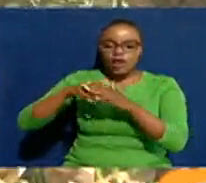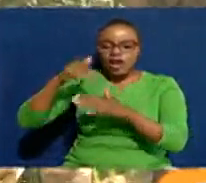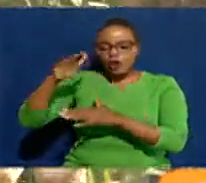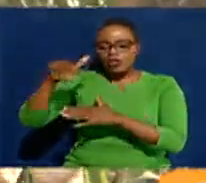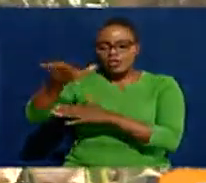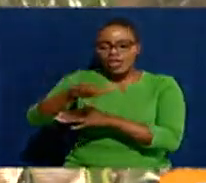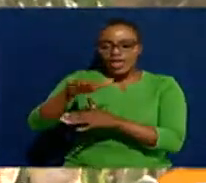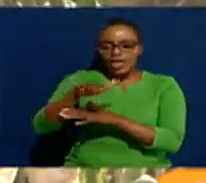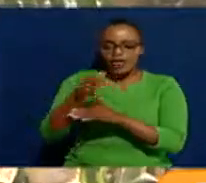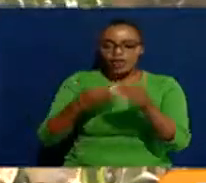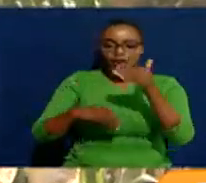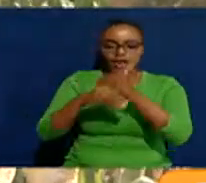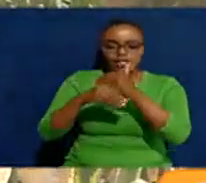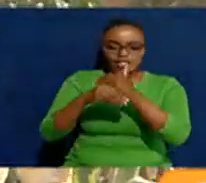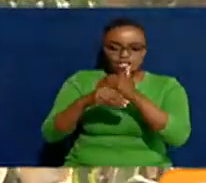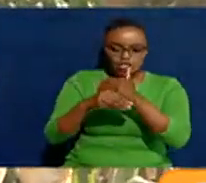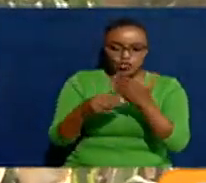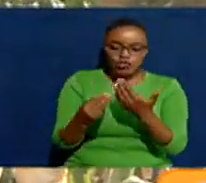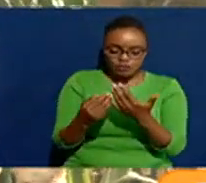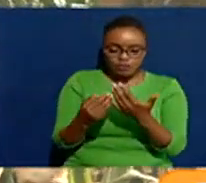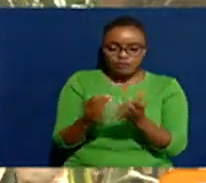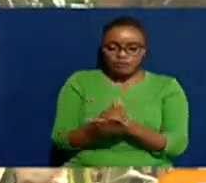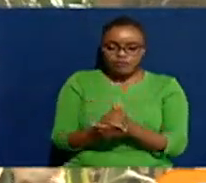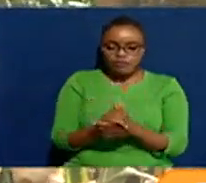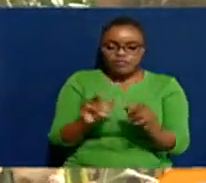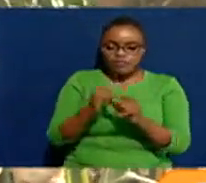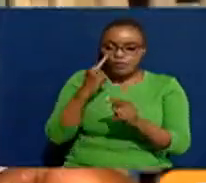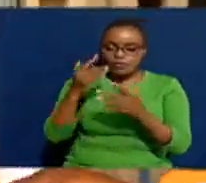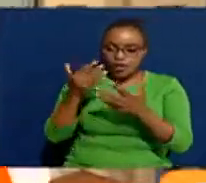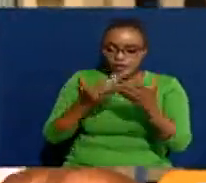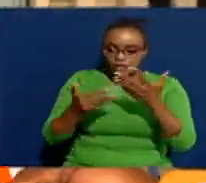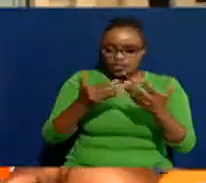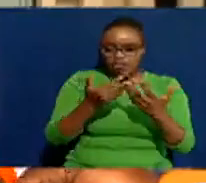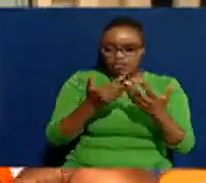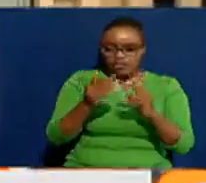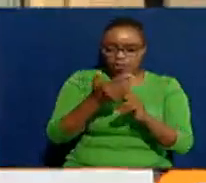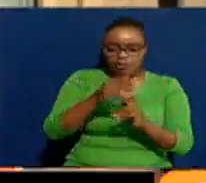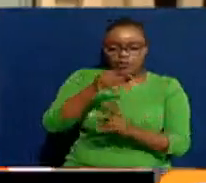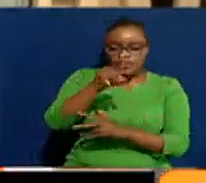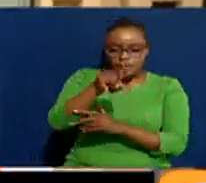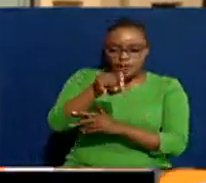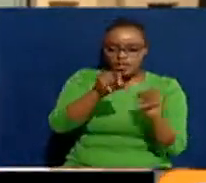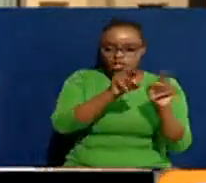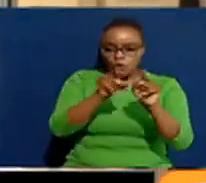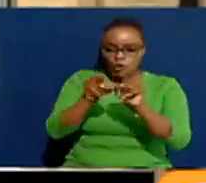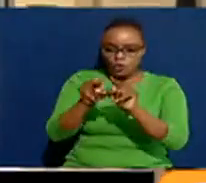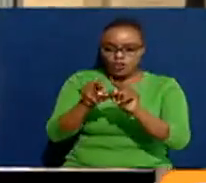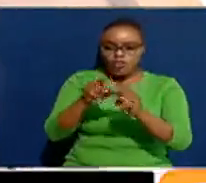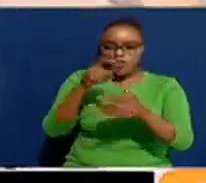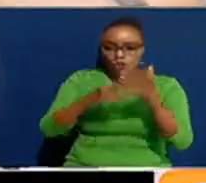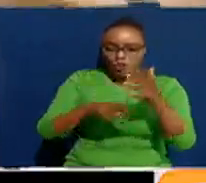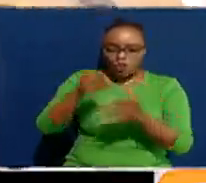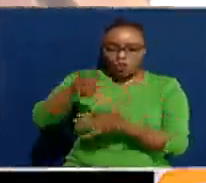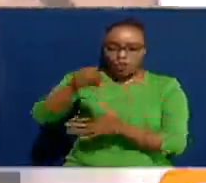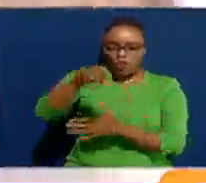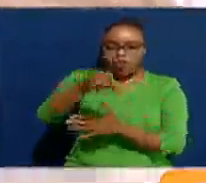field for additional trials. We also look at the interactions between the parasites as well as the host plants